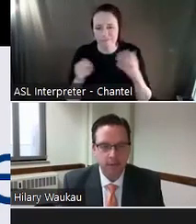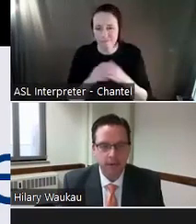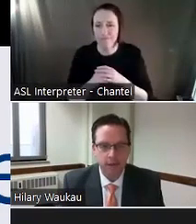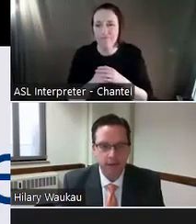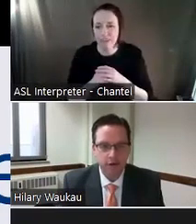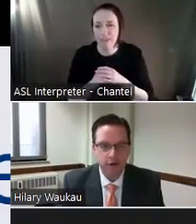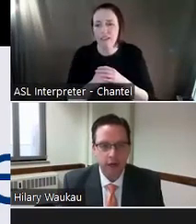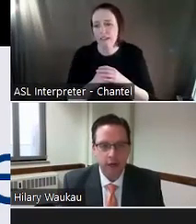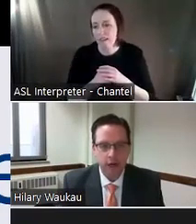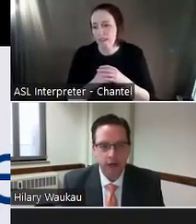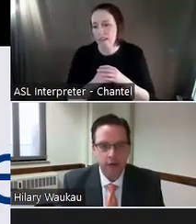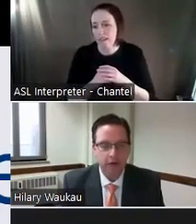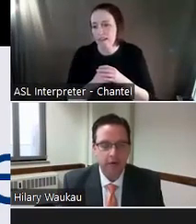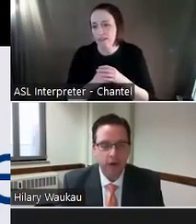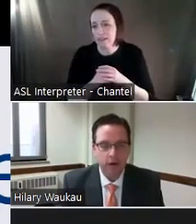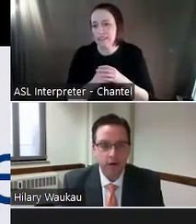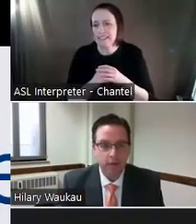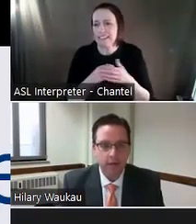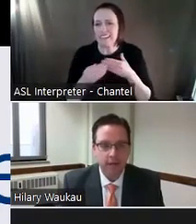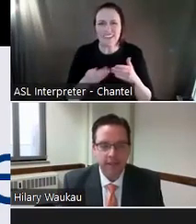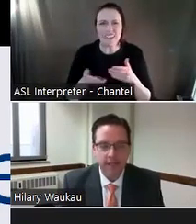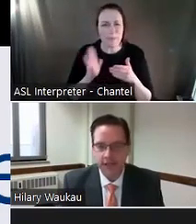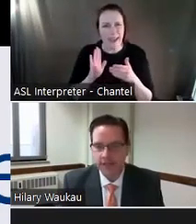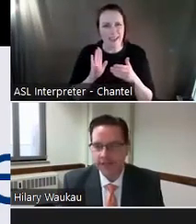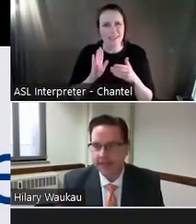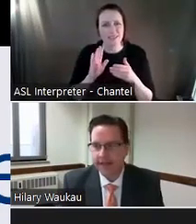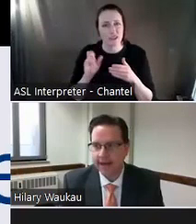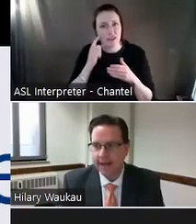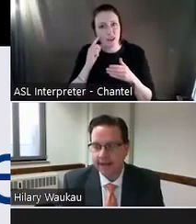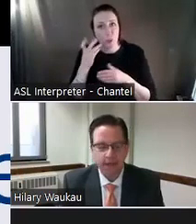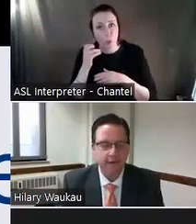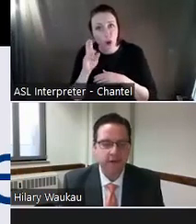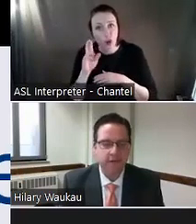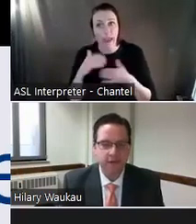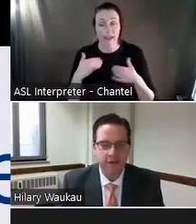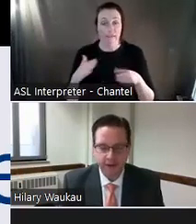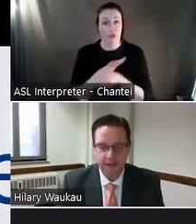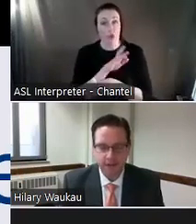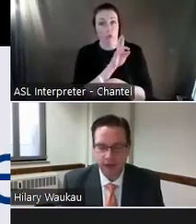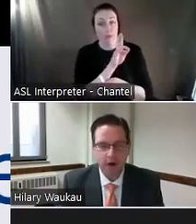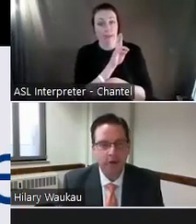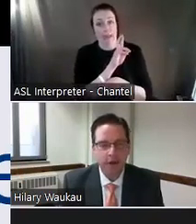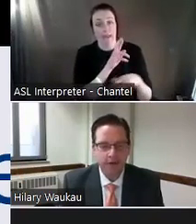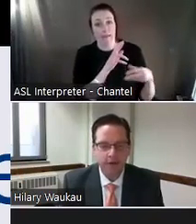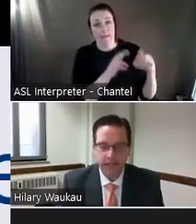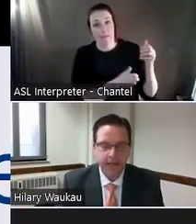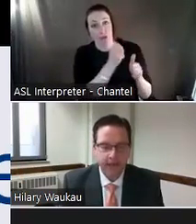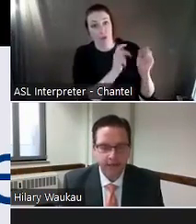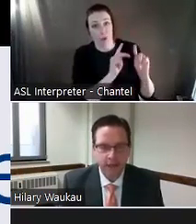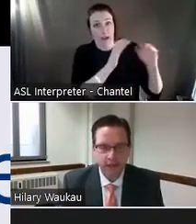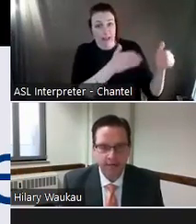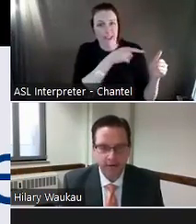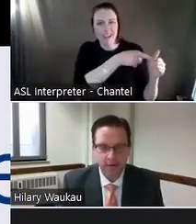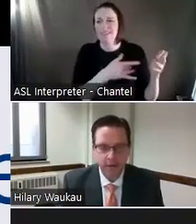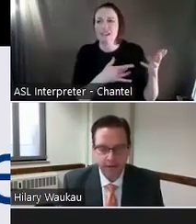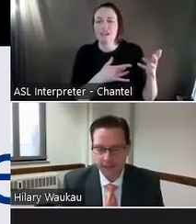complete Republican control with Governor Walker and the Republican legislature, to see that the governor's budget makes its way all the way through exactly as the